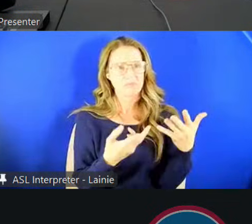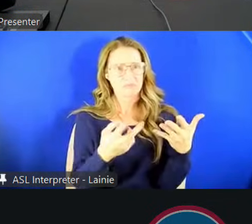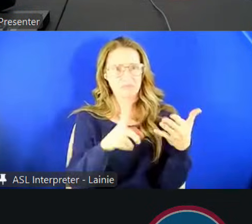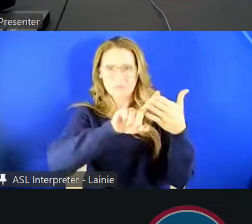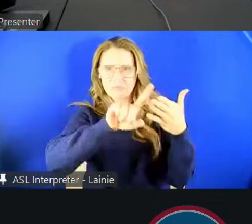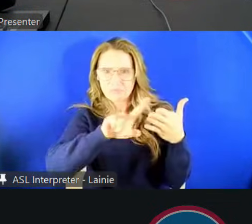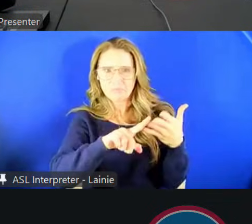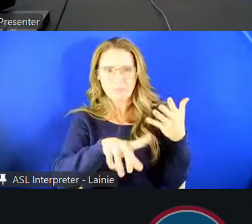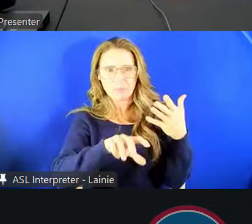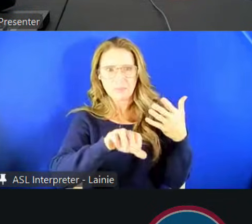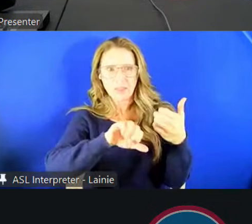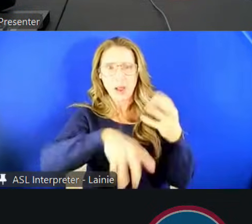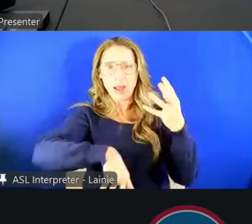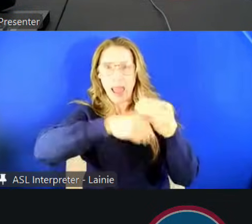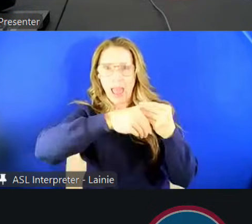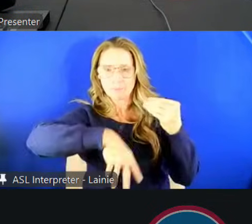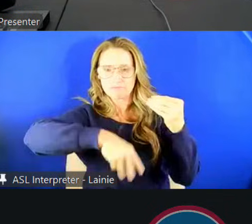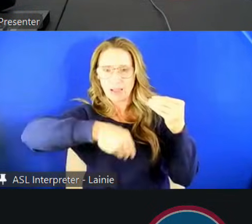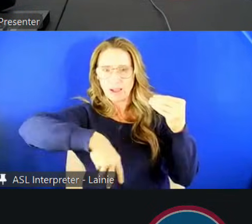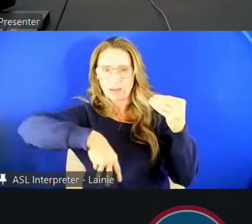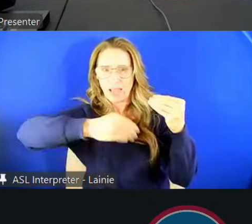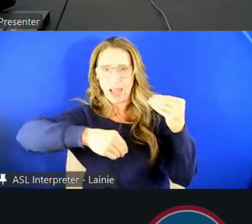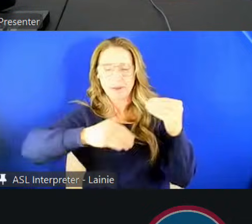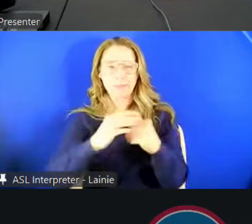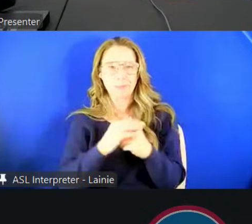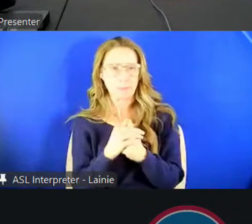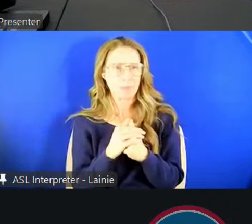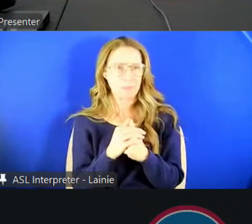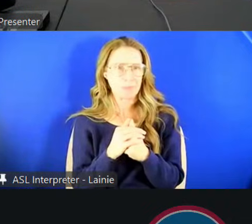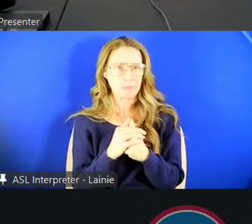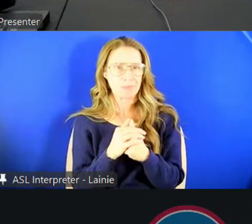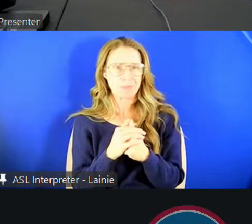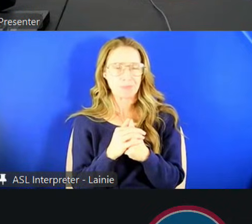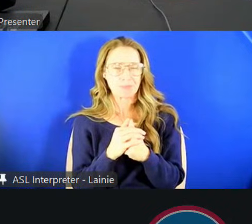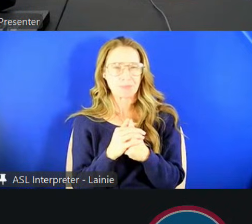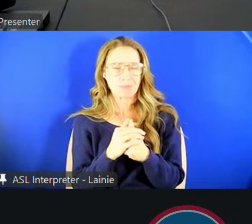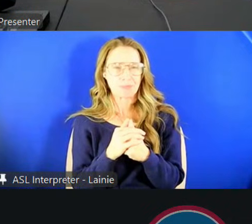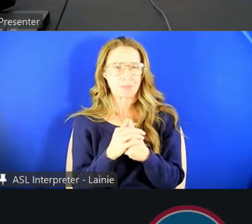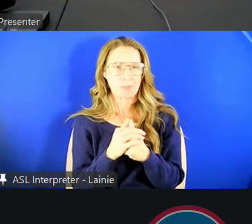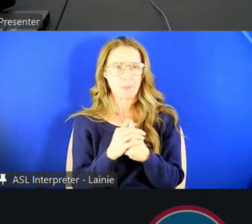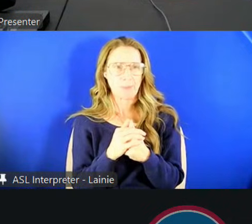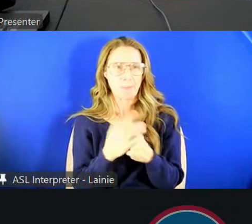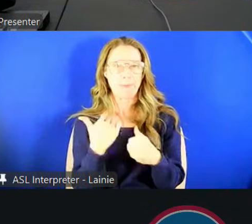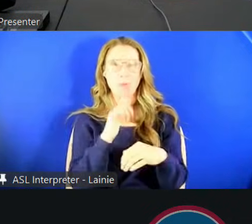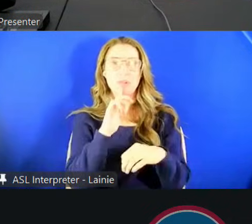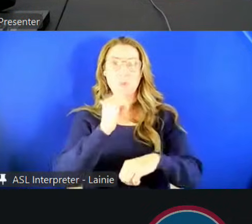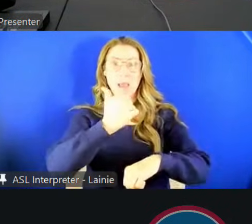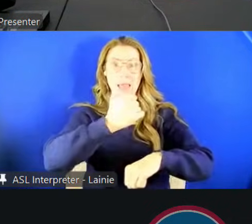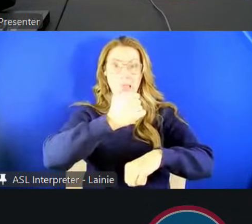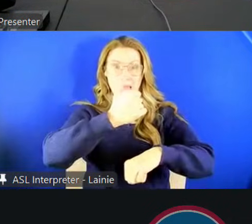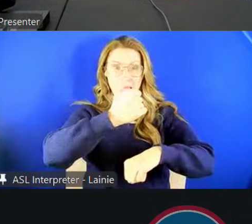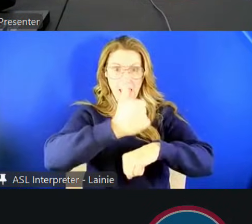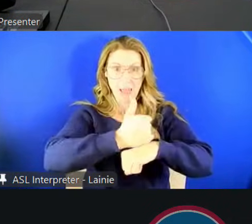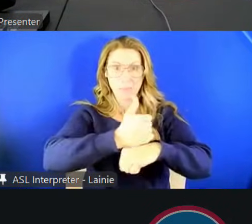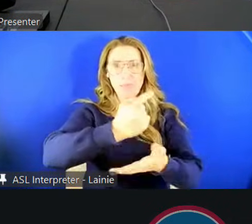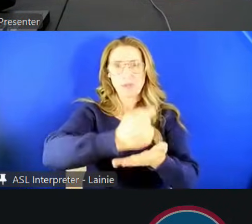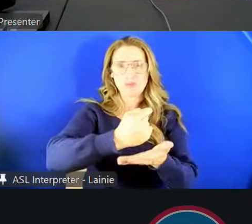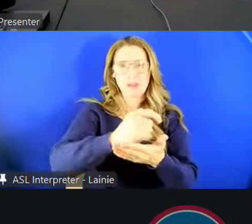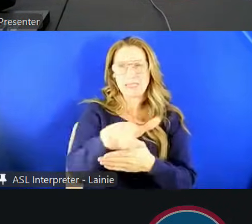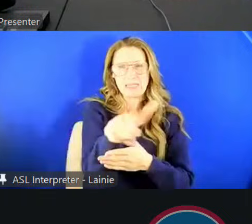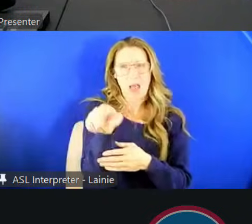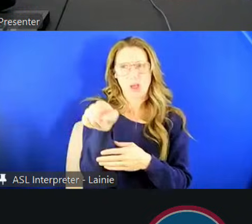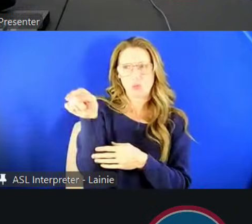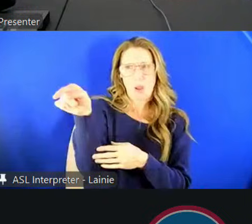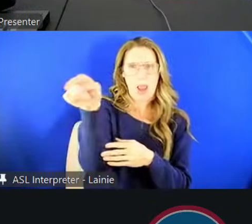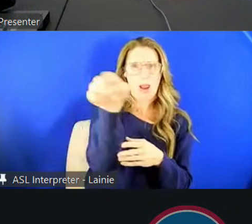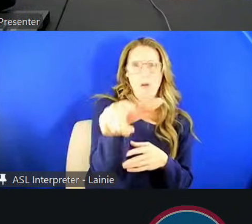plugged in where it makes sense along these corridors. And I will mention we do implement these types of treatments elsewhere on other bus routes